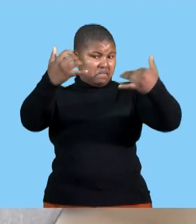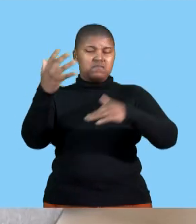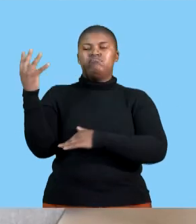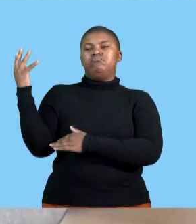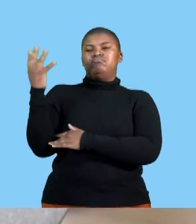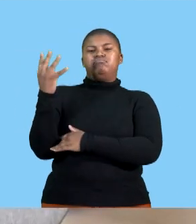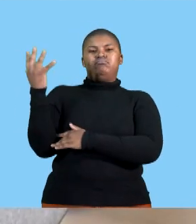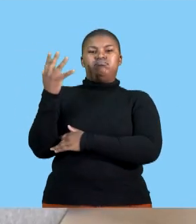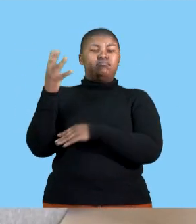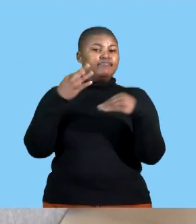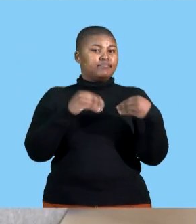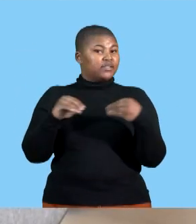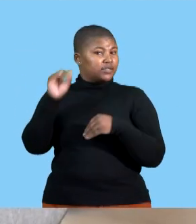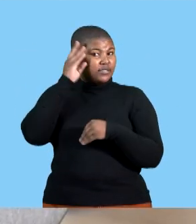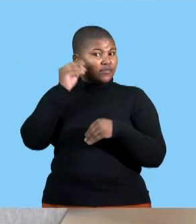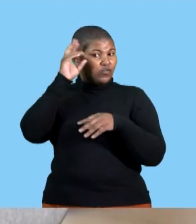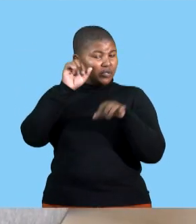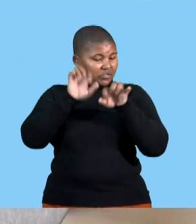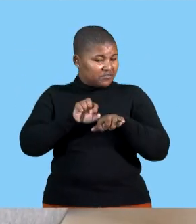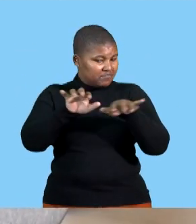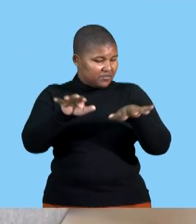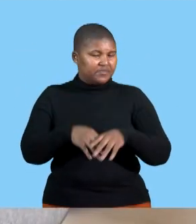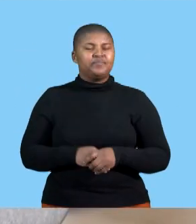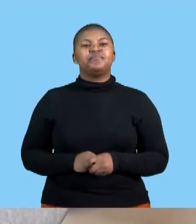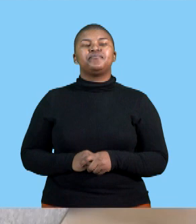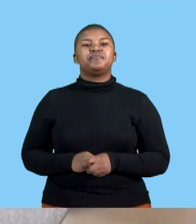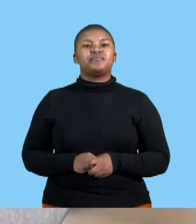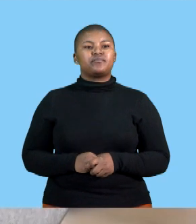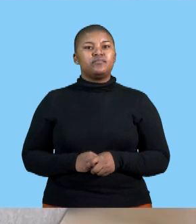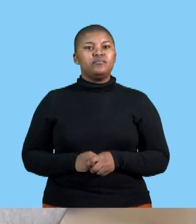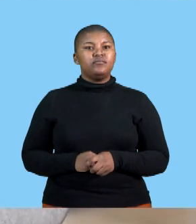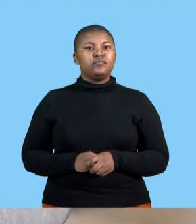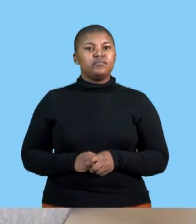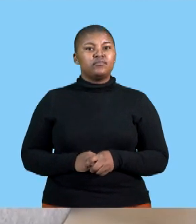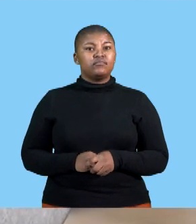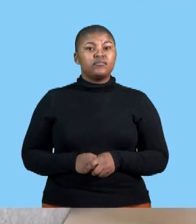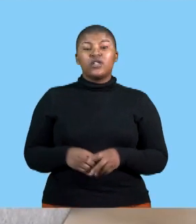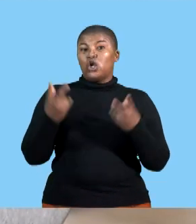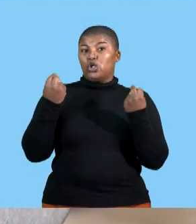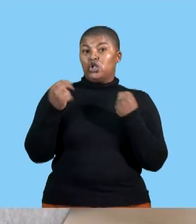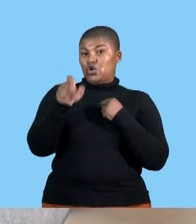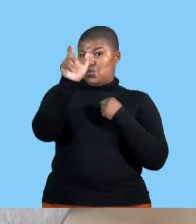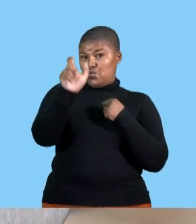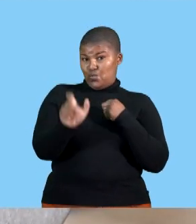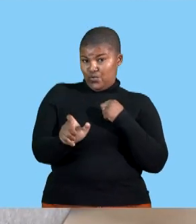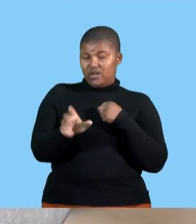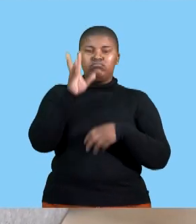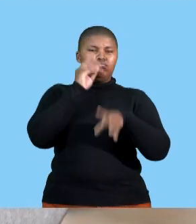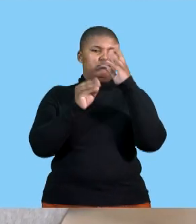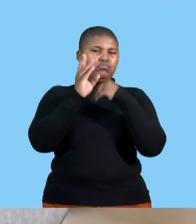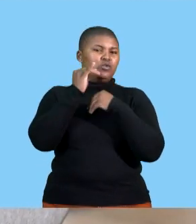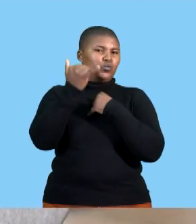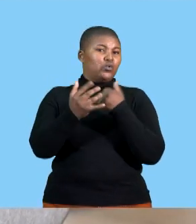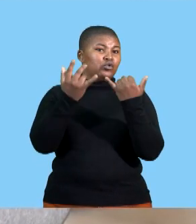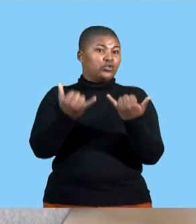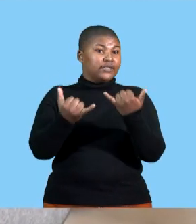are the people we're referring to amongst others. Customers as well, they are also stakeholders. So these are the new words that will be coming